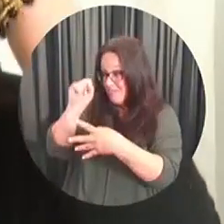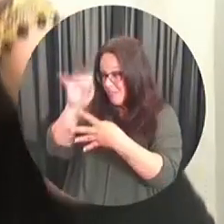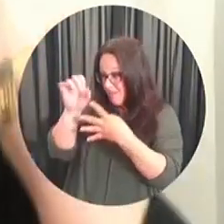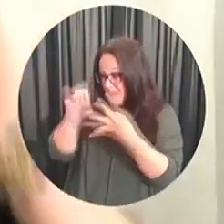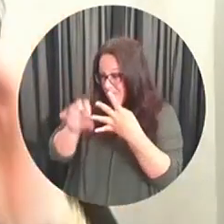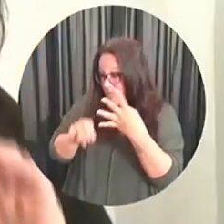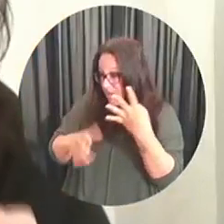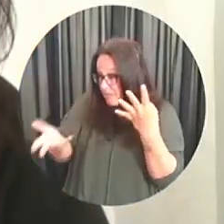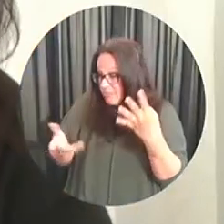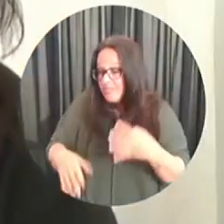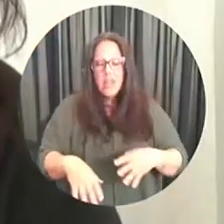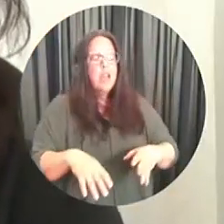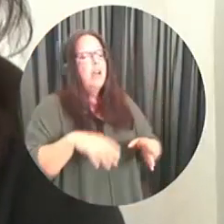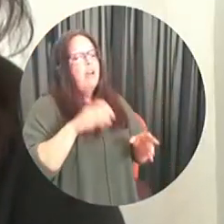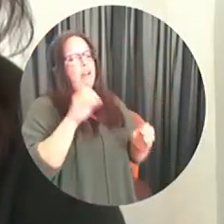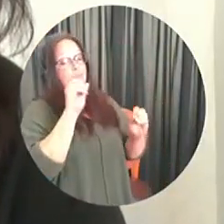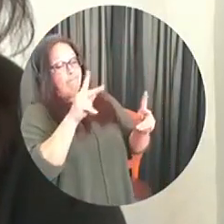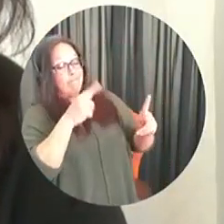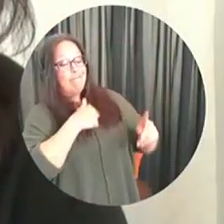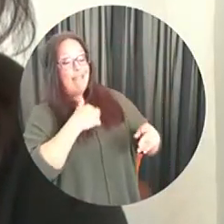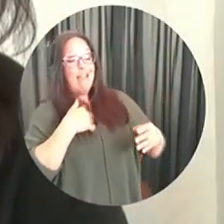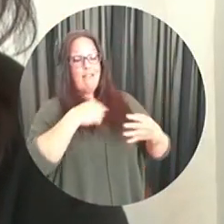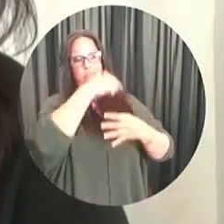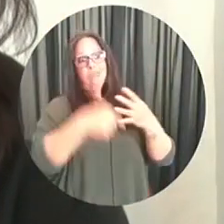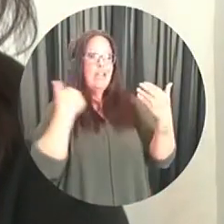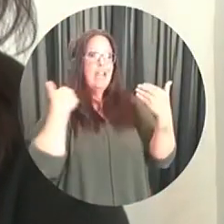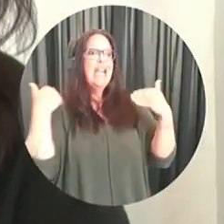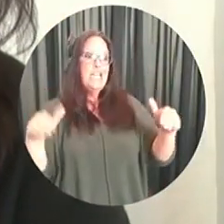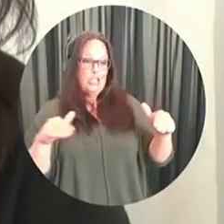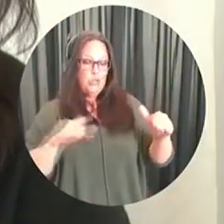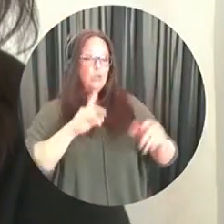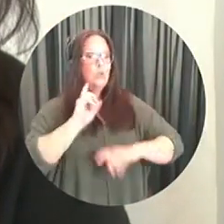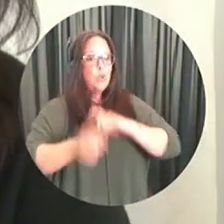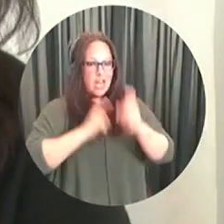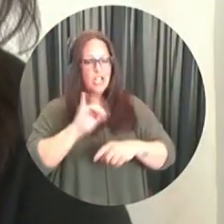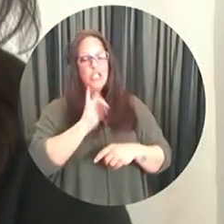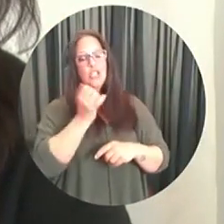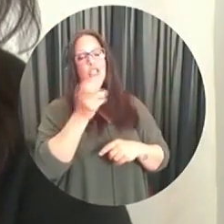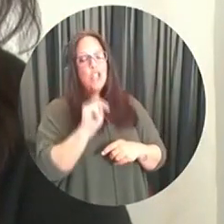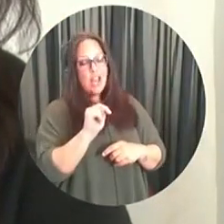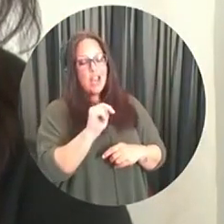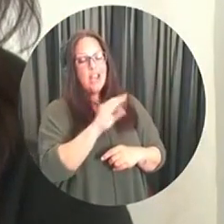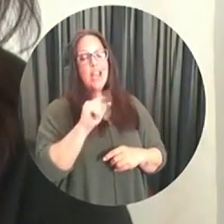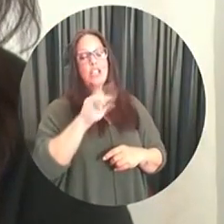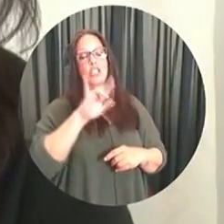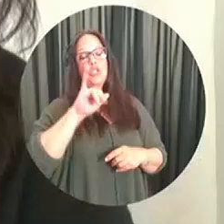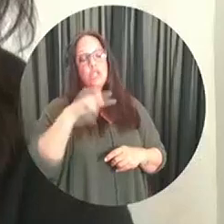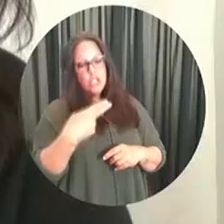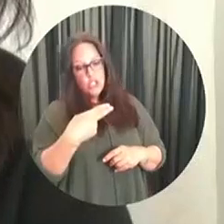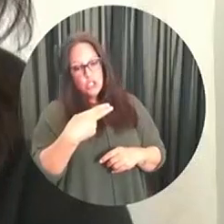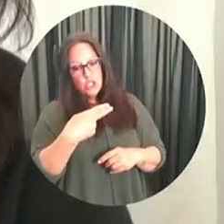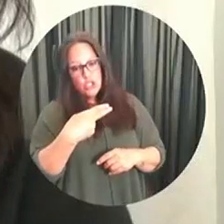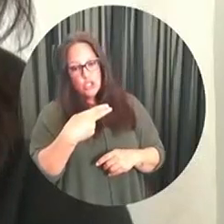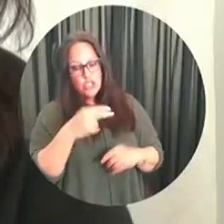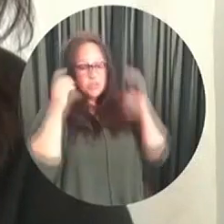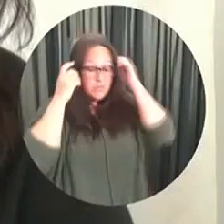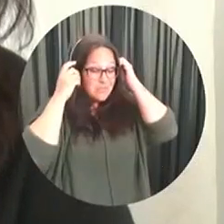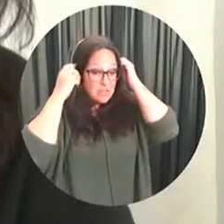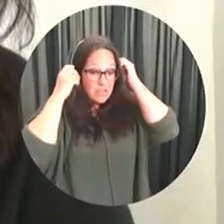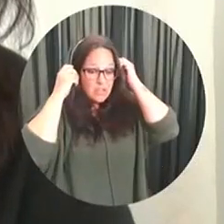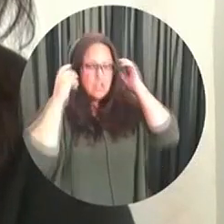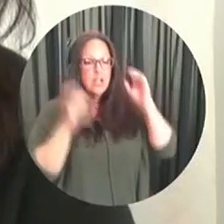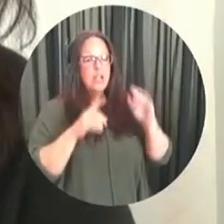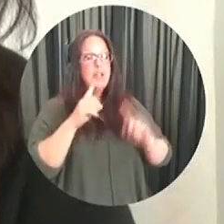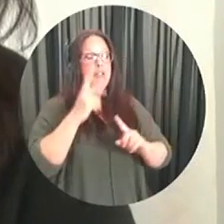out. All right. So I have a bunch of angel donations. Jim and Trish Misakovich, in memory